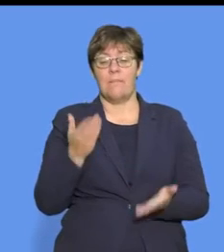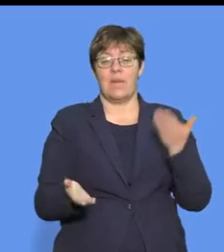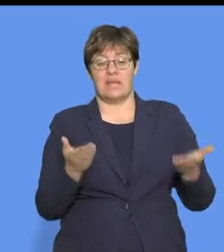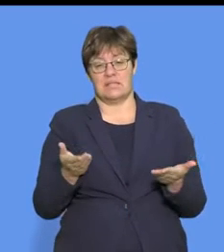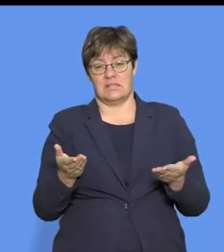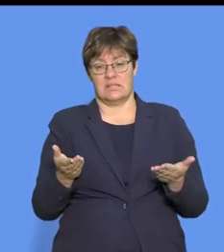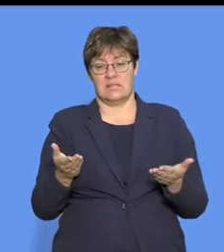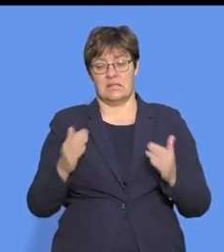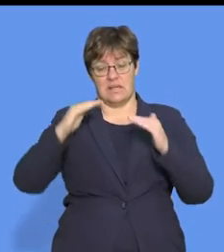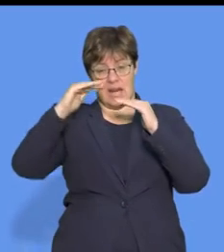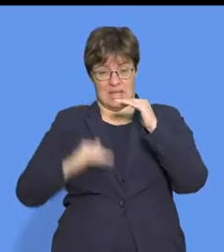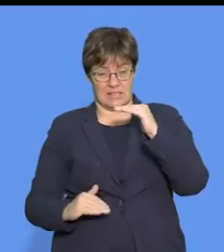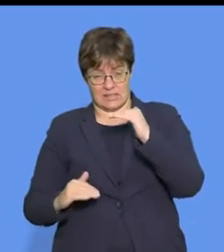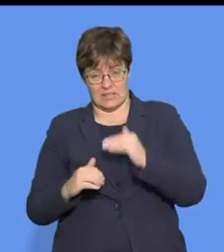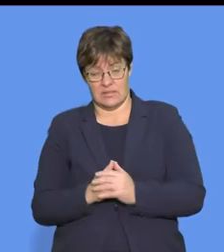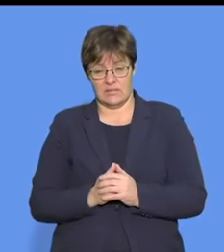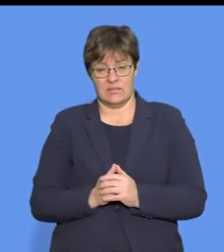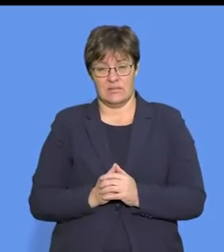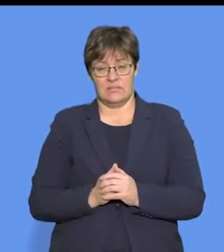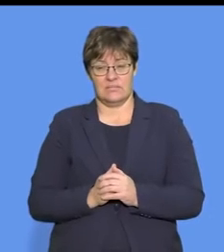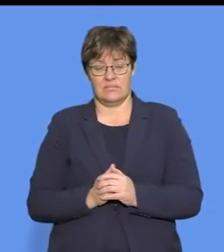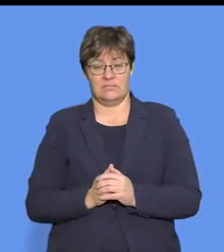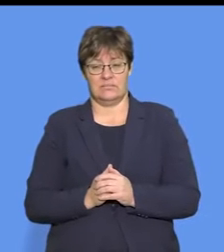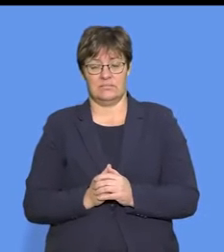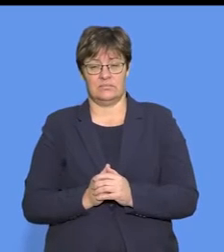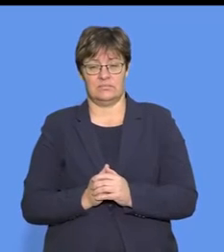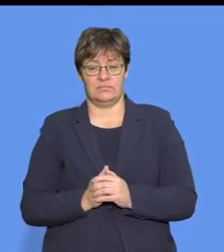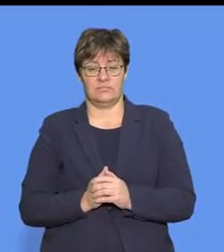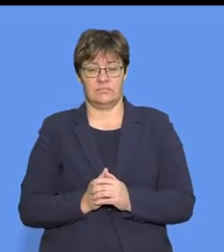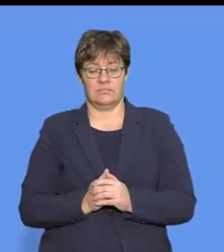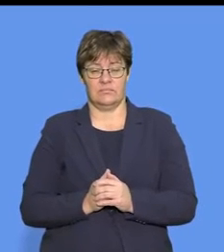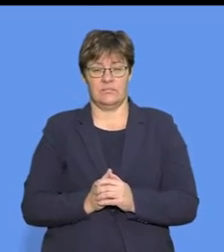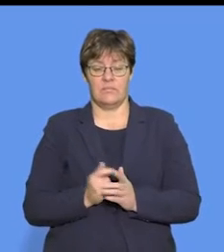to find that the mass decreases.